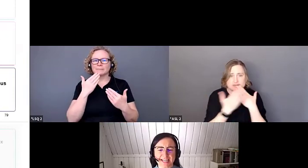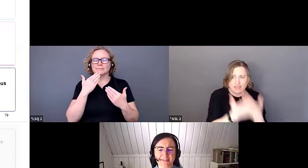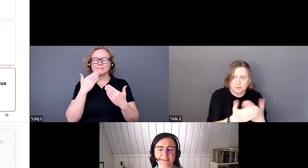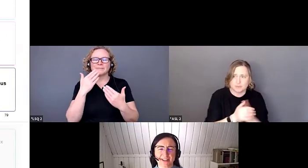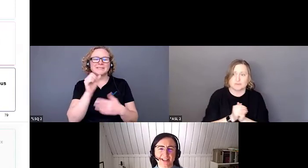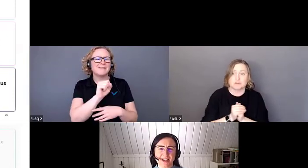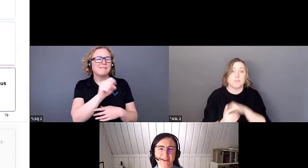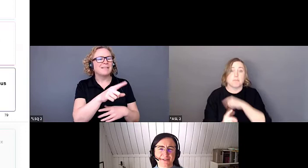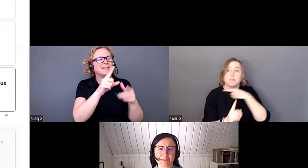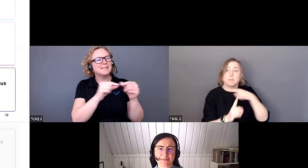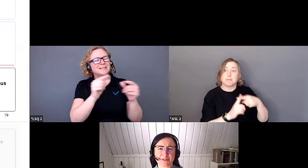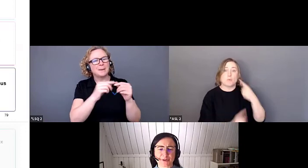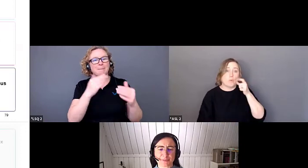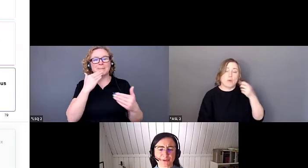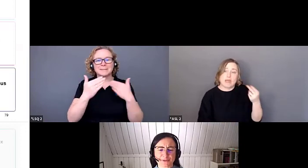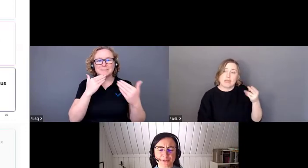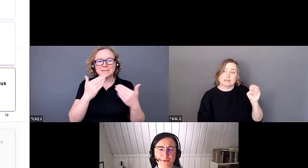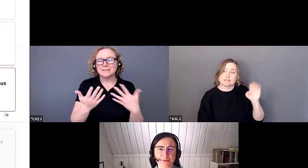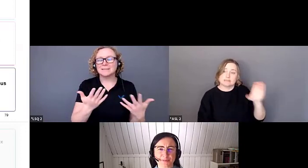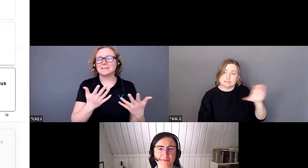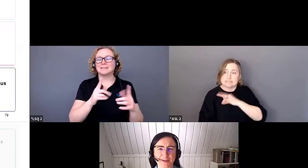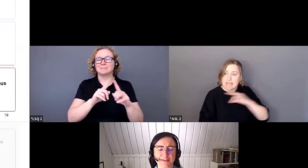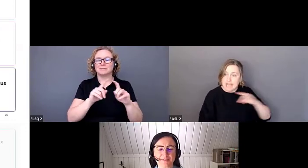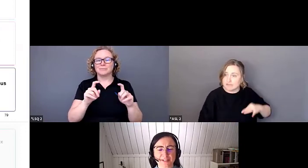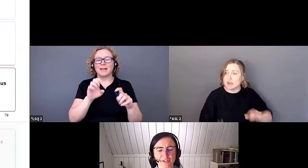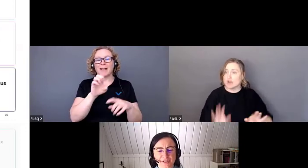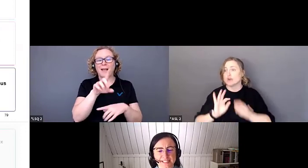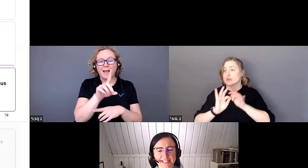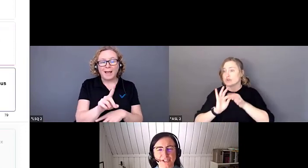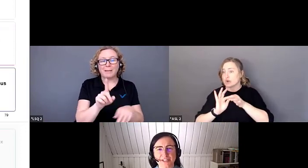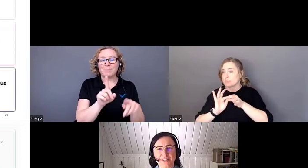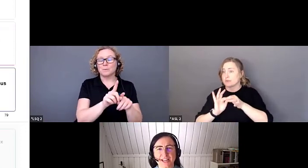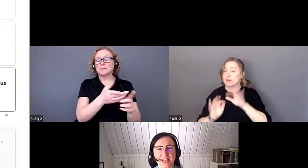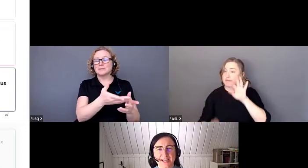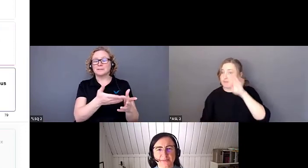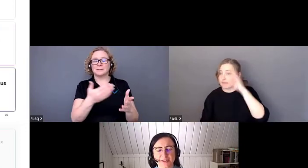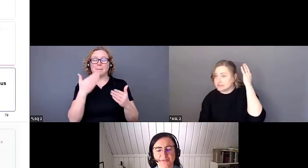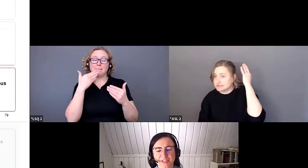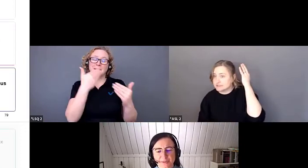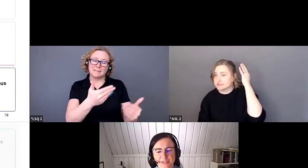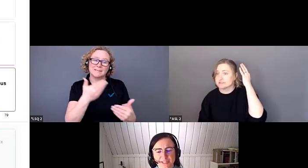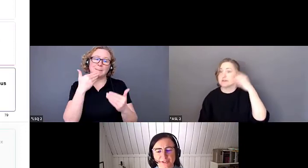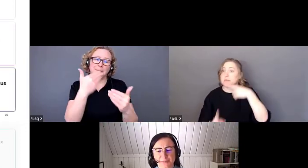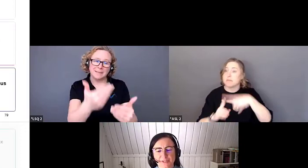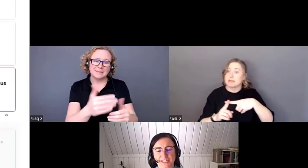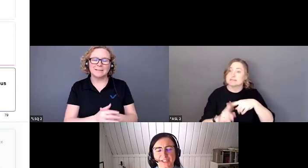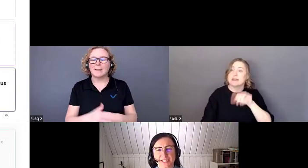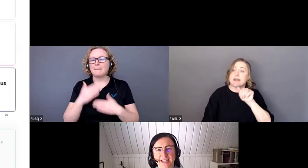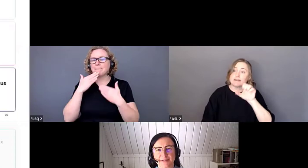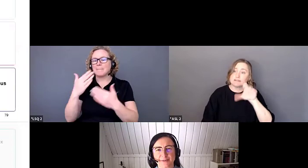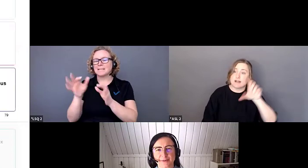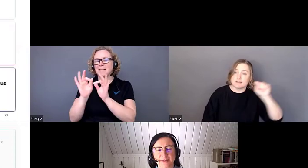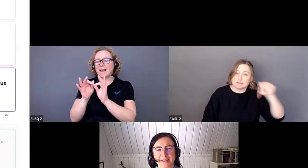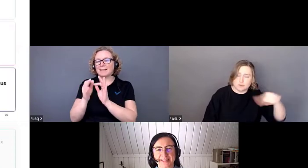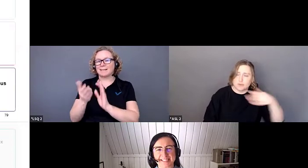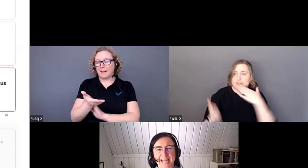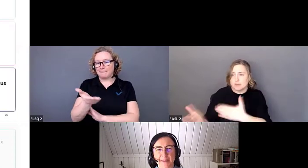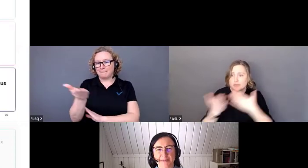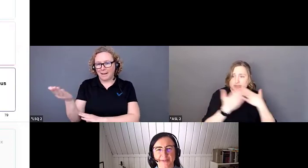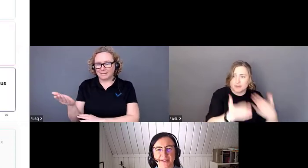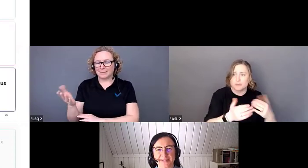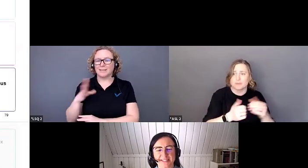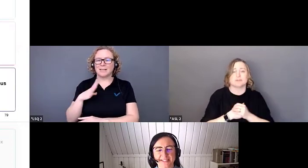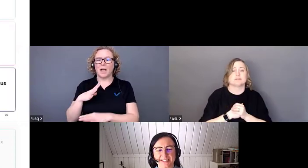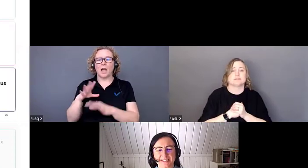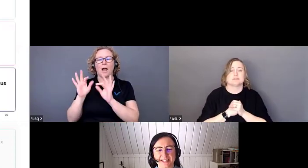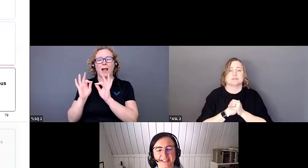excellence staff and our team of interpreters who've been providing French translation as well as visual interpretation today, who are making things